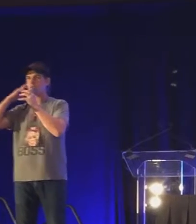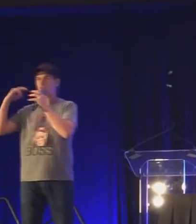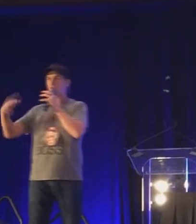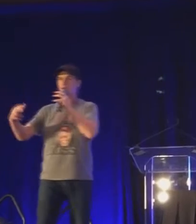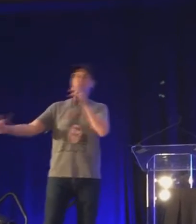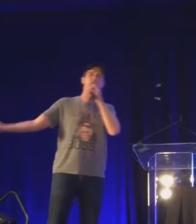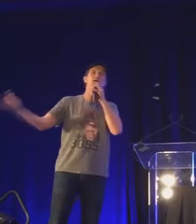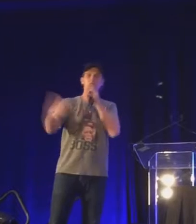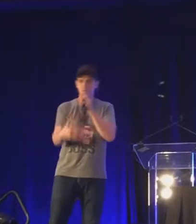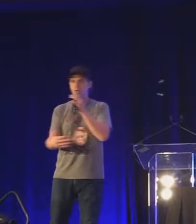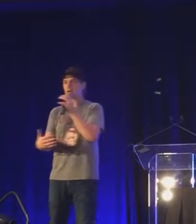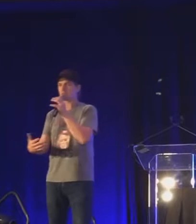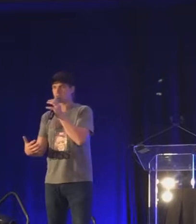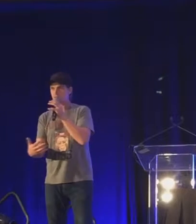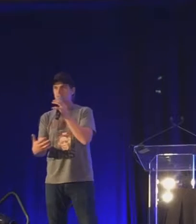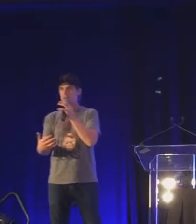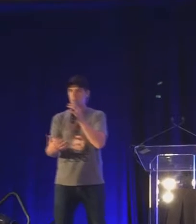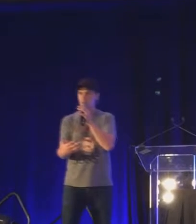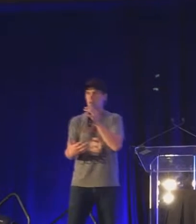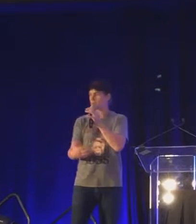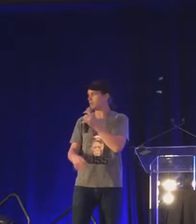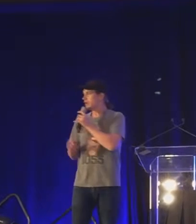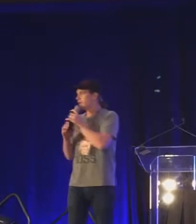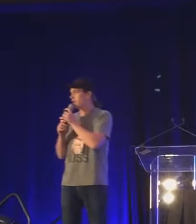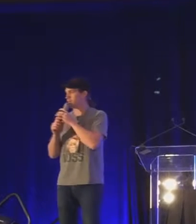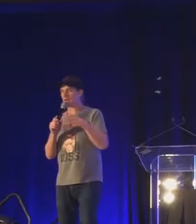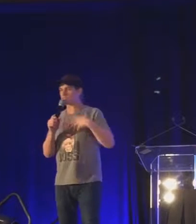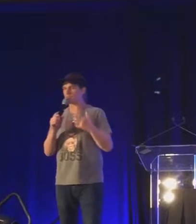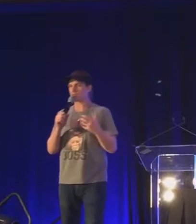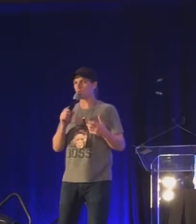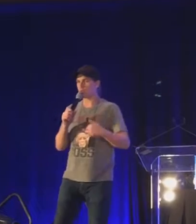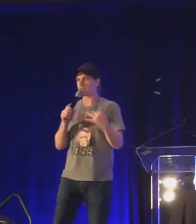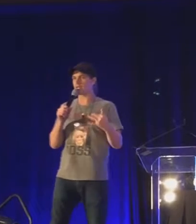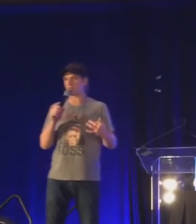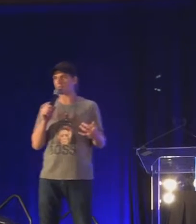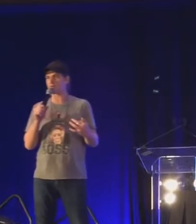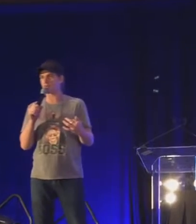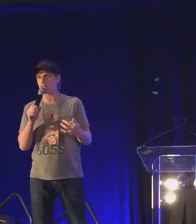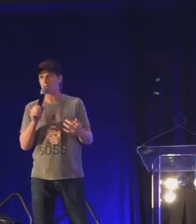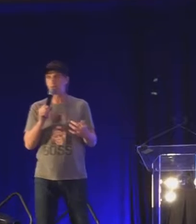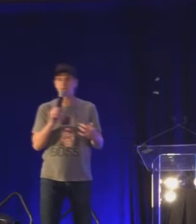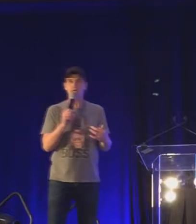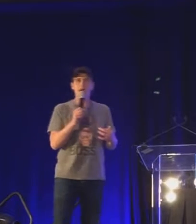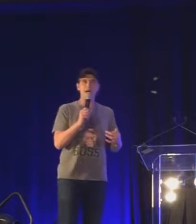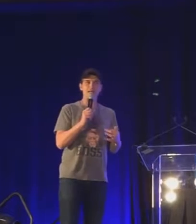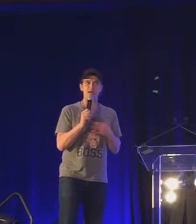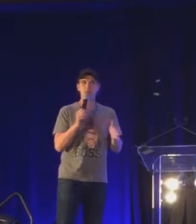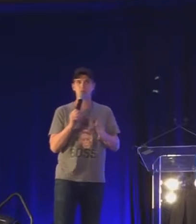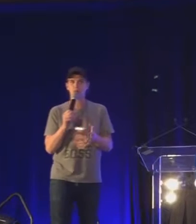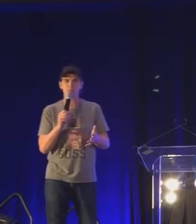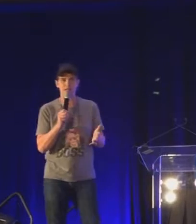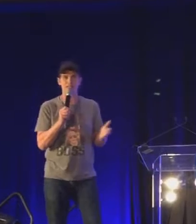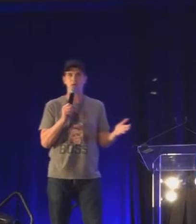shelf for when the store opened, people could come get their Sunday morning paper. And I was the only fool that would get up at 5:30 in the morning,